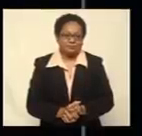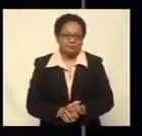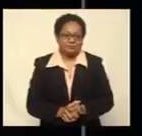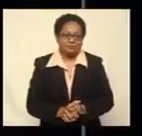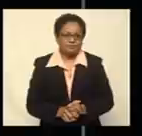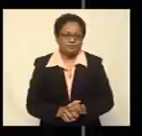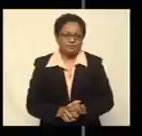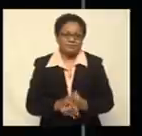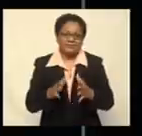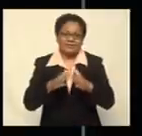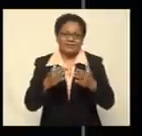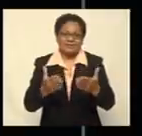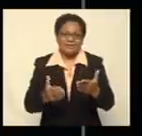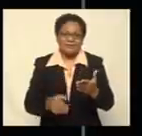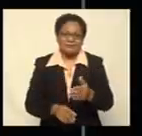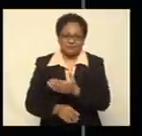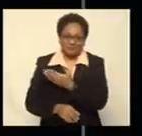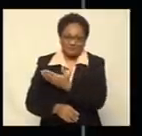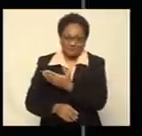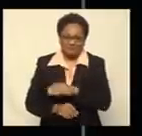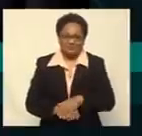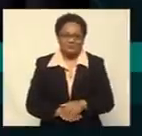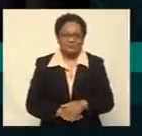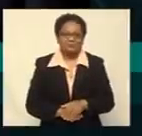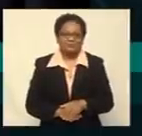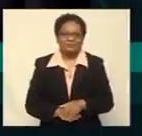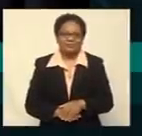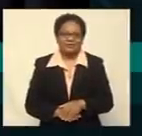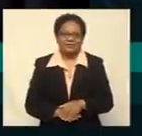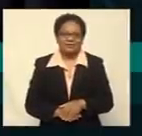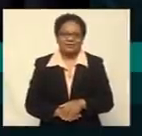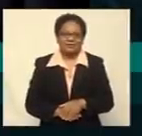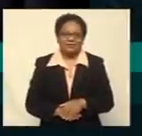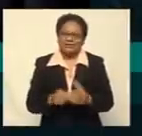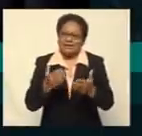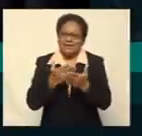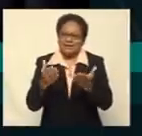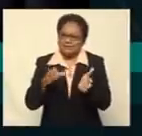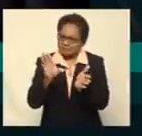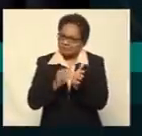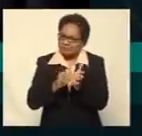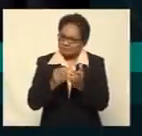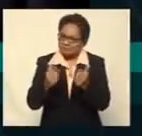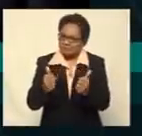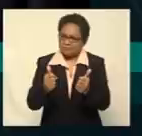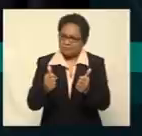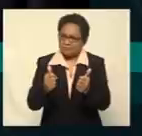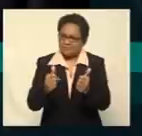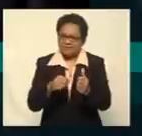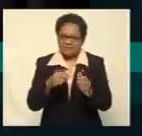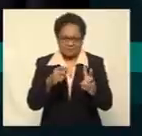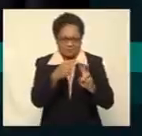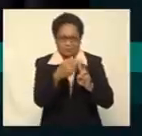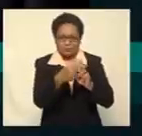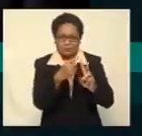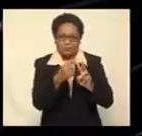And we now join Aquila Dama live. Aquila, how effective was the app in relation to the 2 doctors?